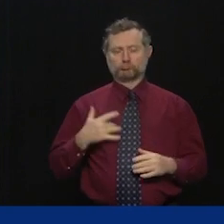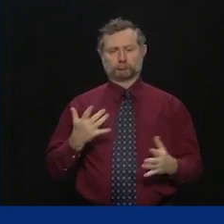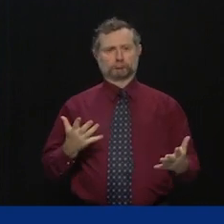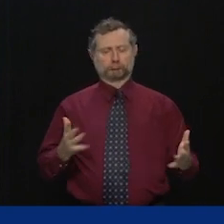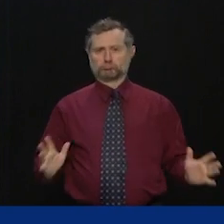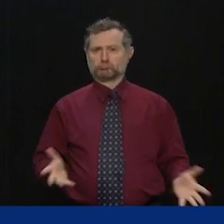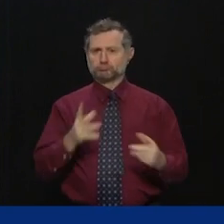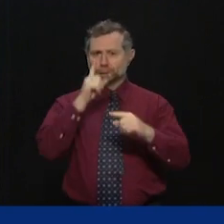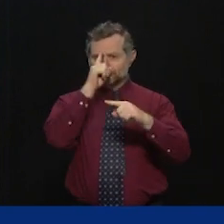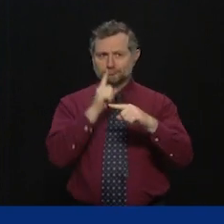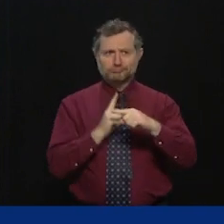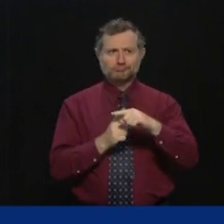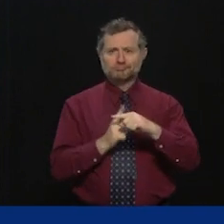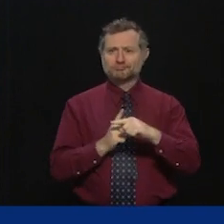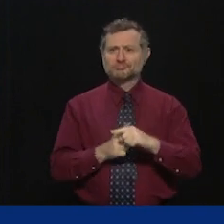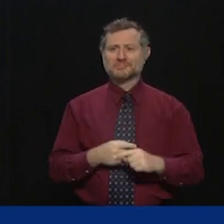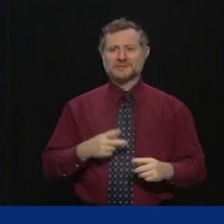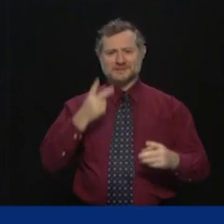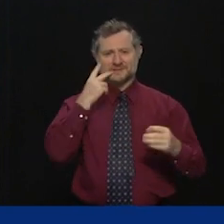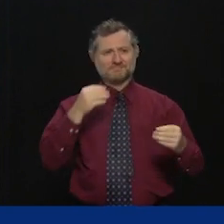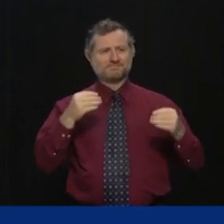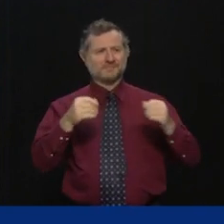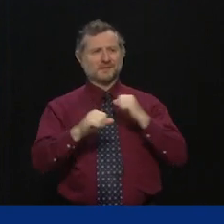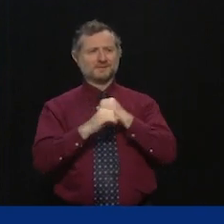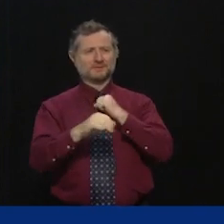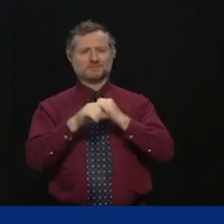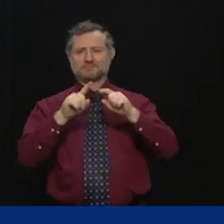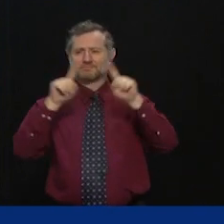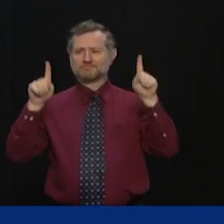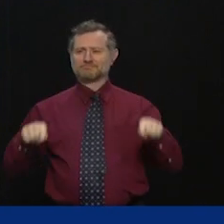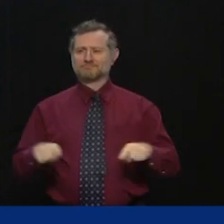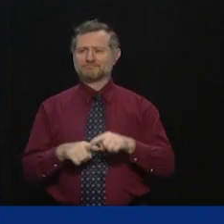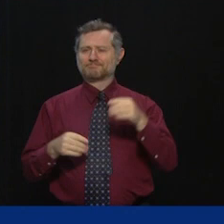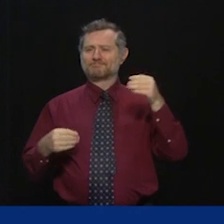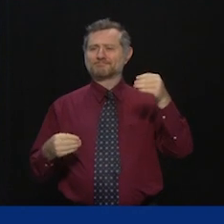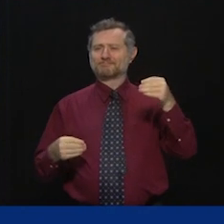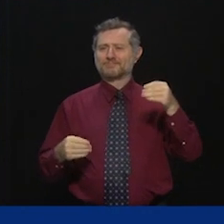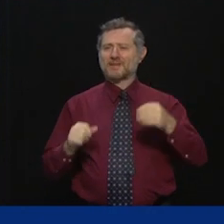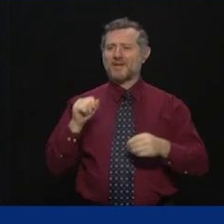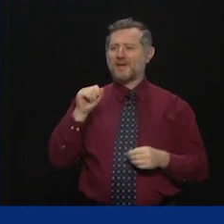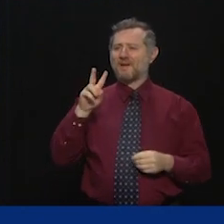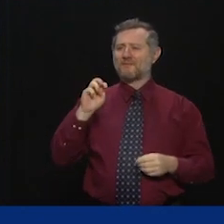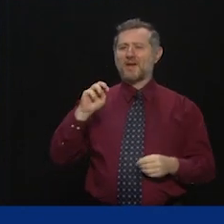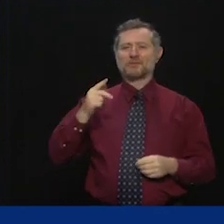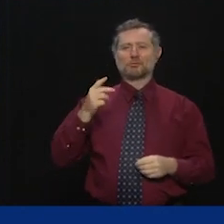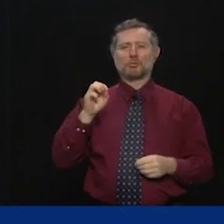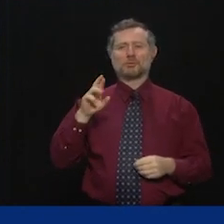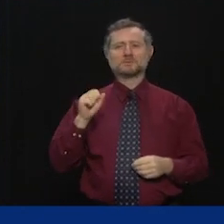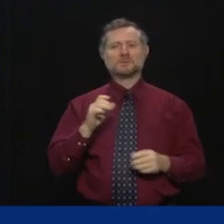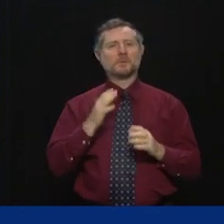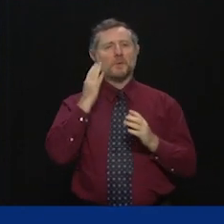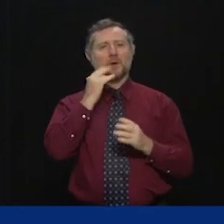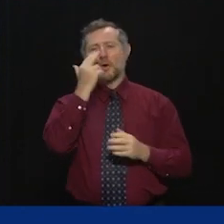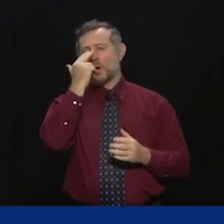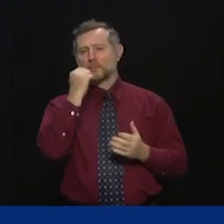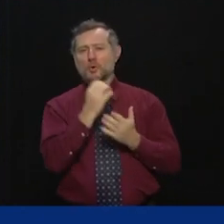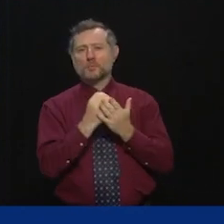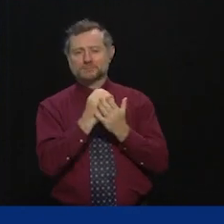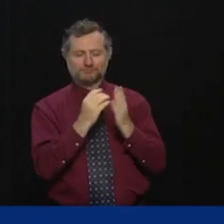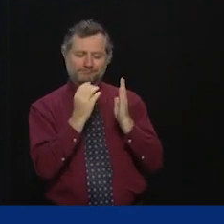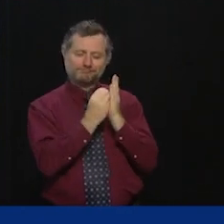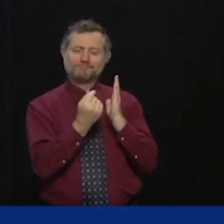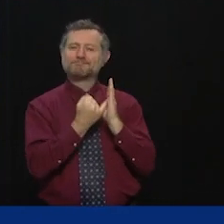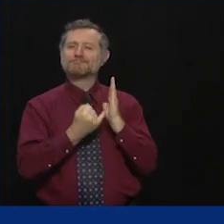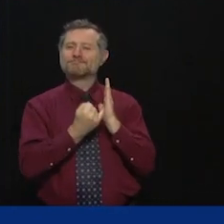touting the Avengers in their comic books, but we implore to the good people at Marvel to put a doctor